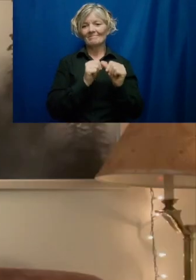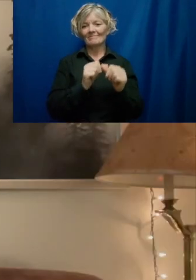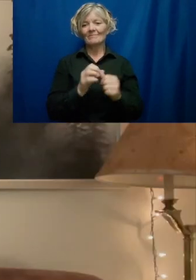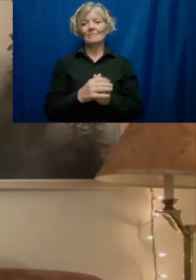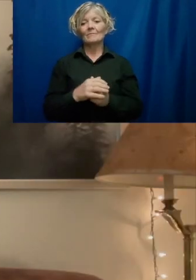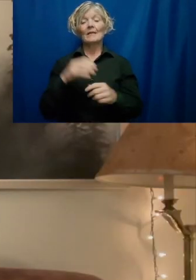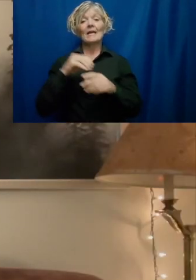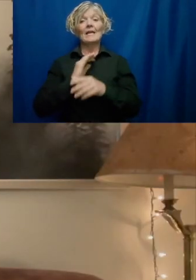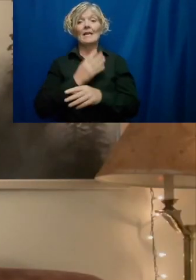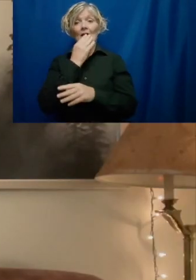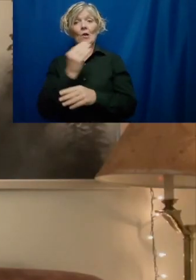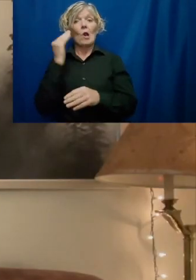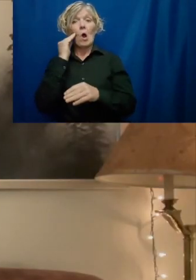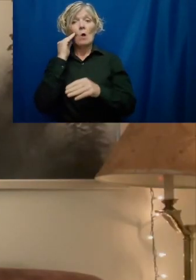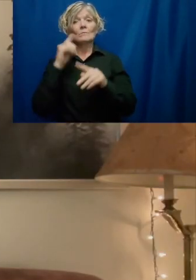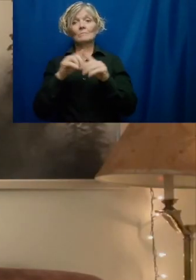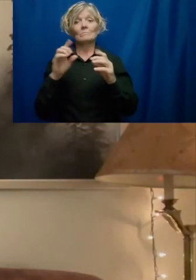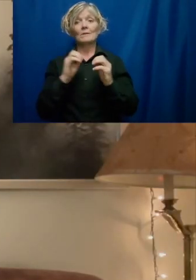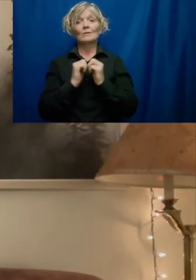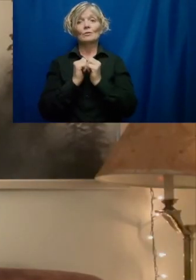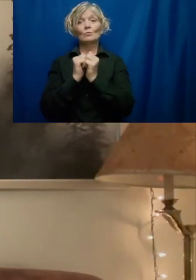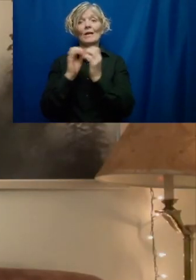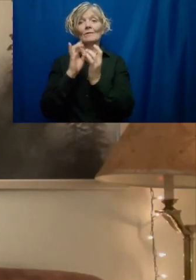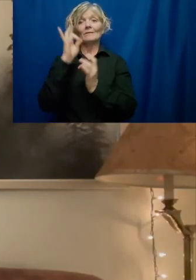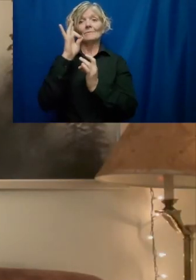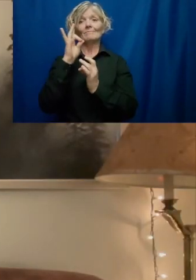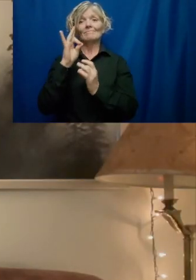In our own homes, but together in spirit.